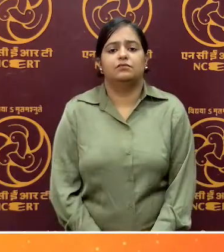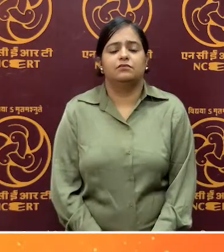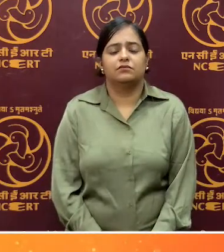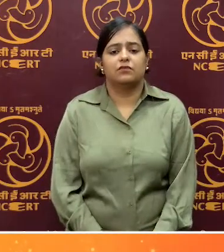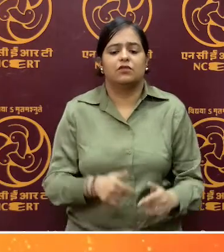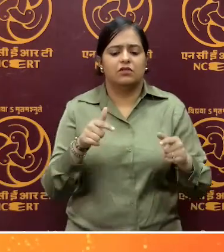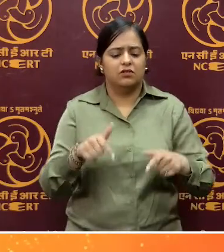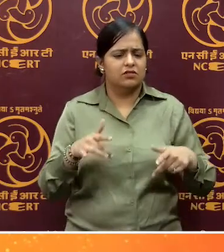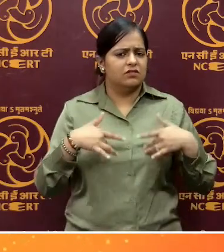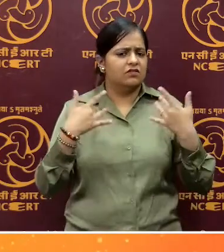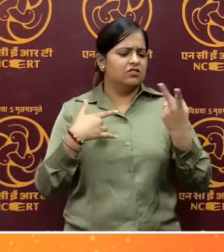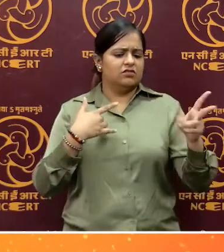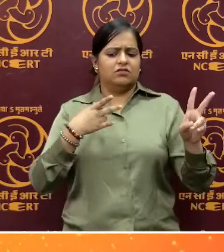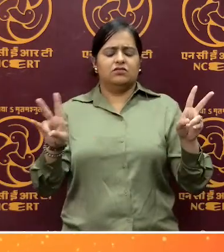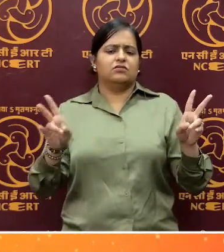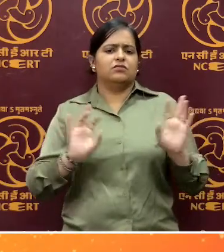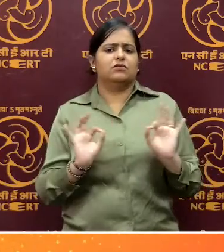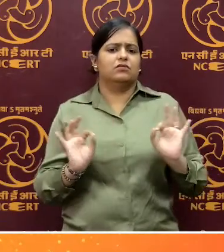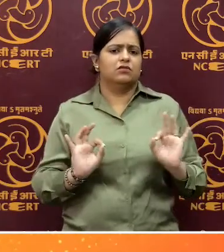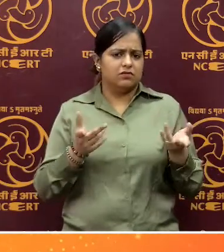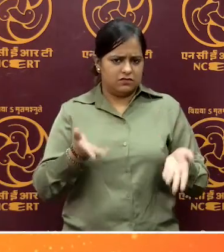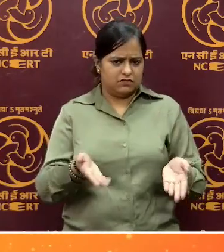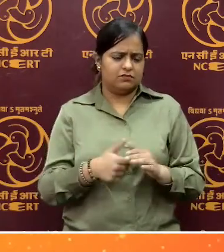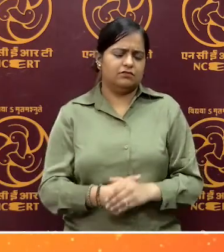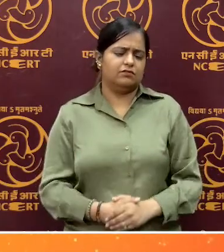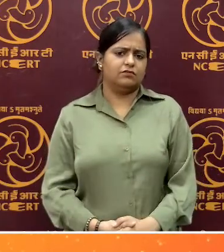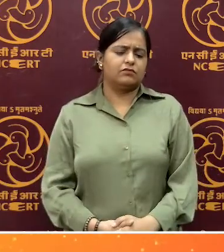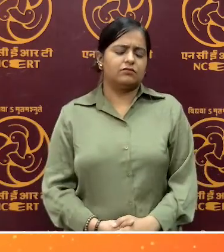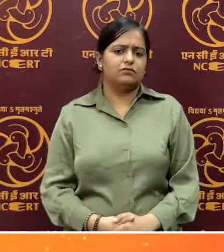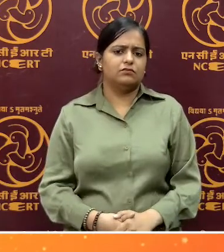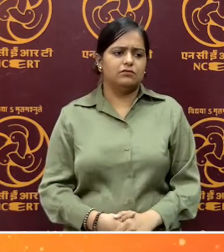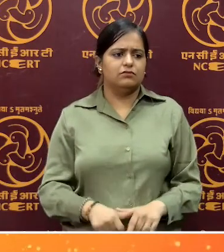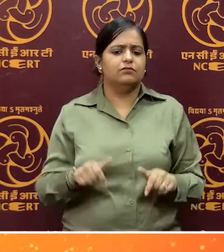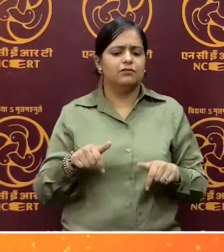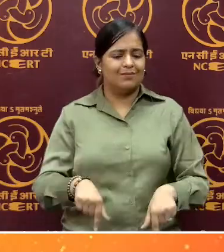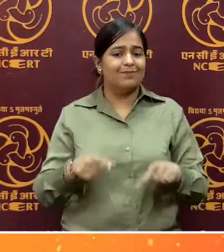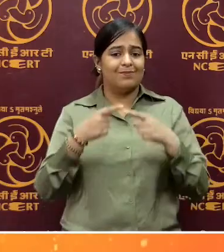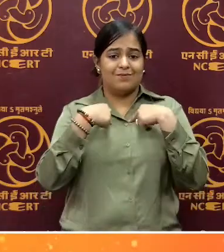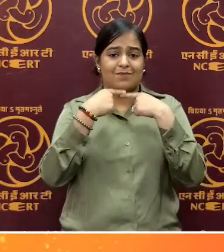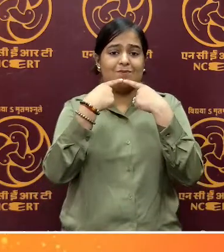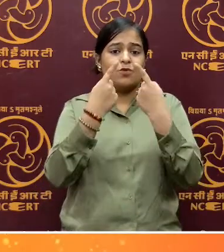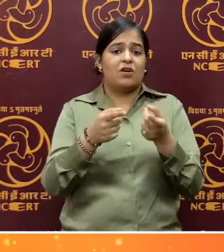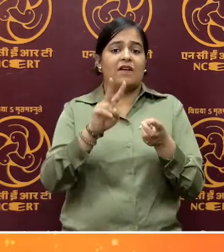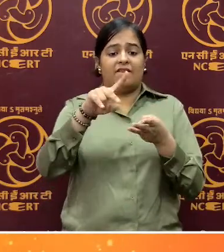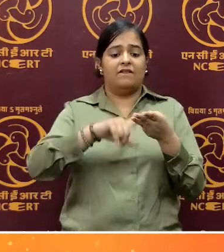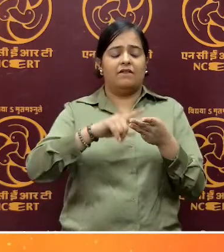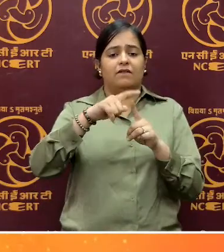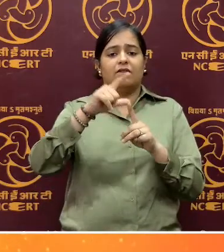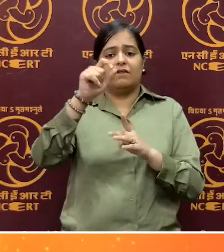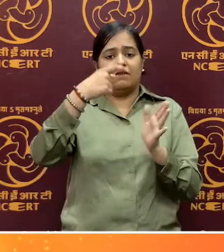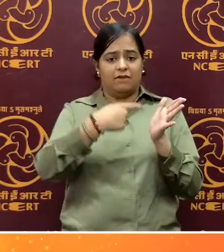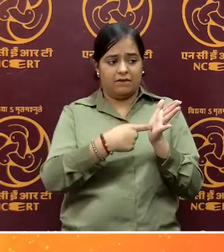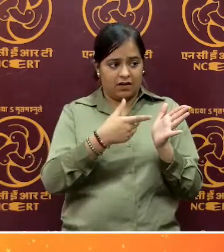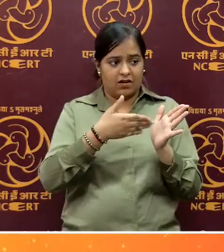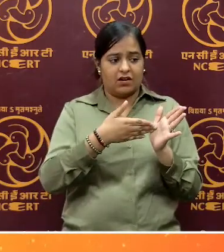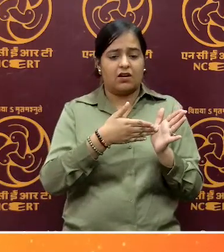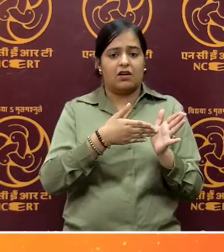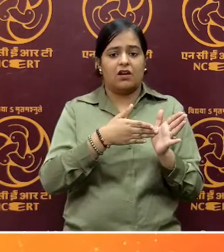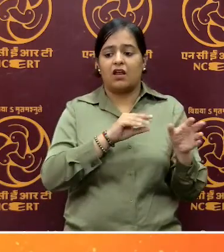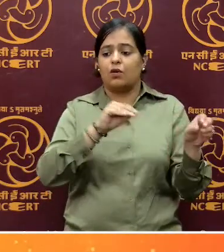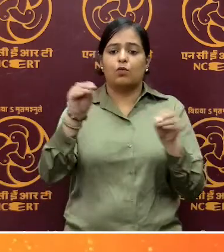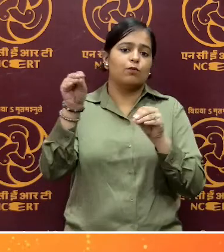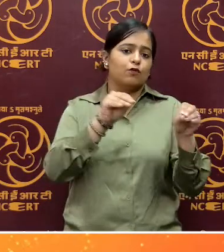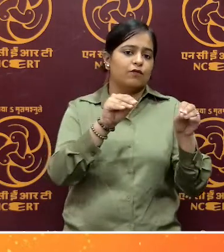any difference the path that is travelled. Hence it says that the vector addition is commutative.